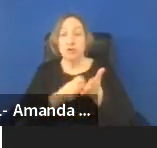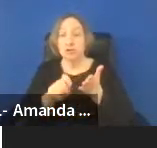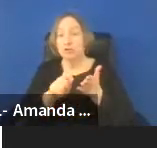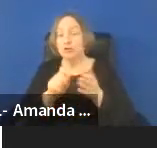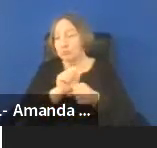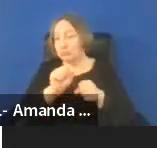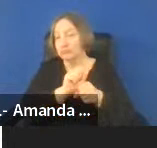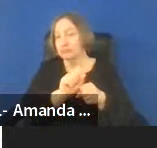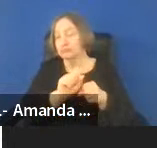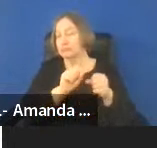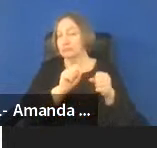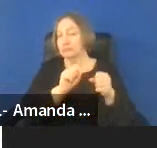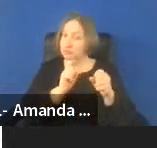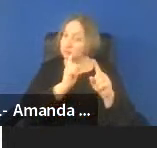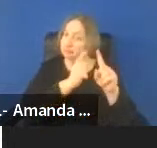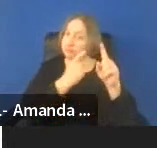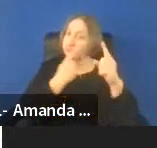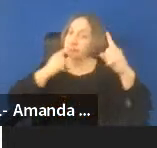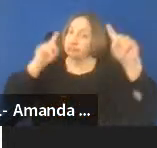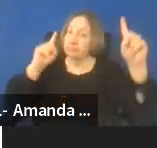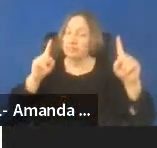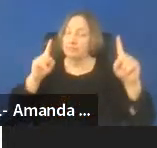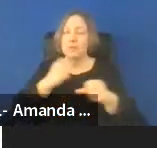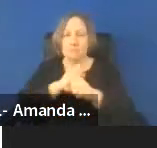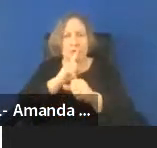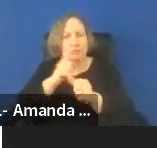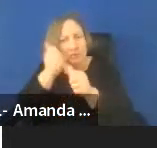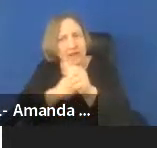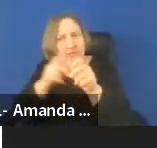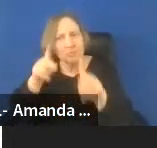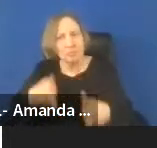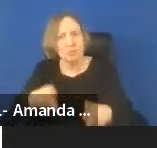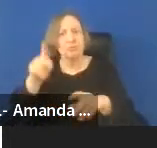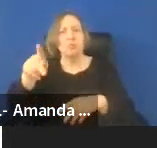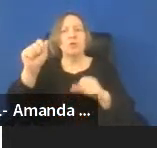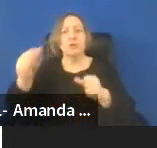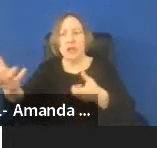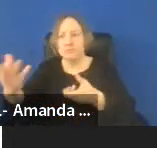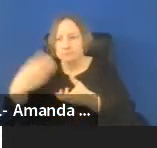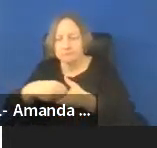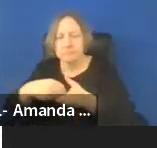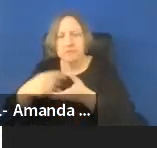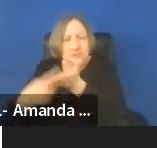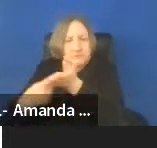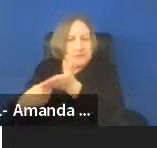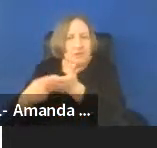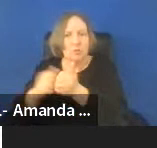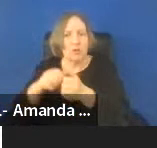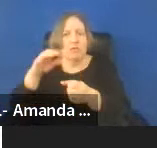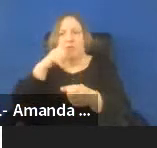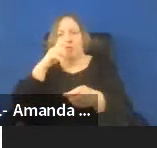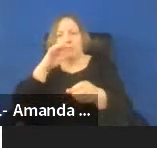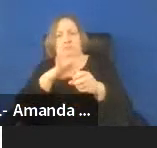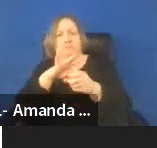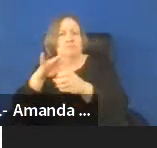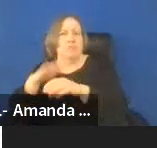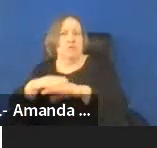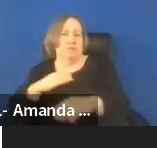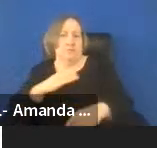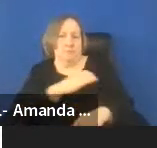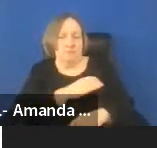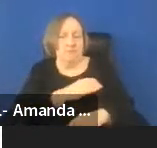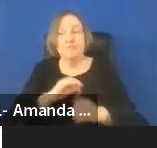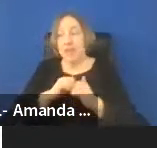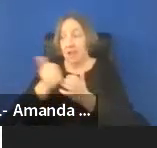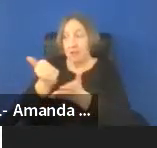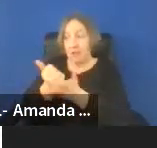goals is to make sure every Portlander is able to engage with their elected officials. And how do we help you